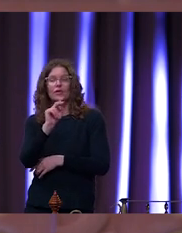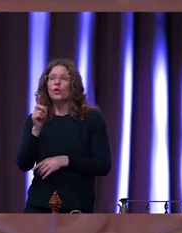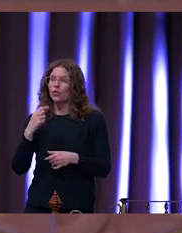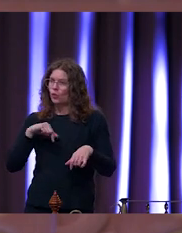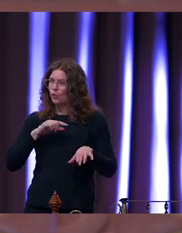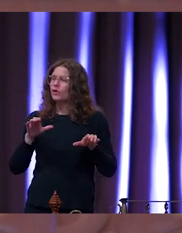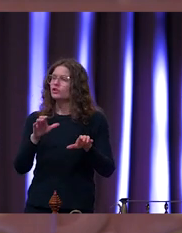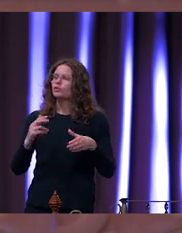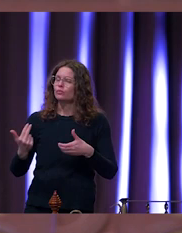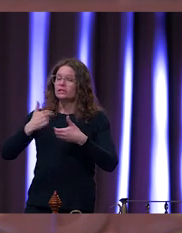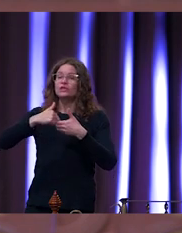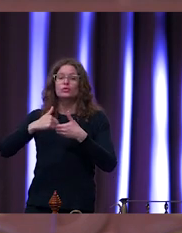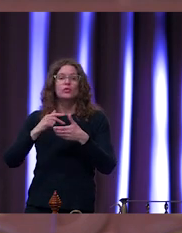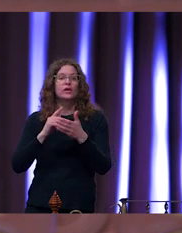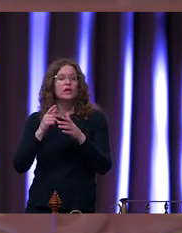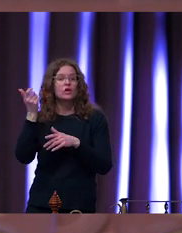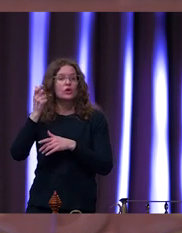grant making forever. That's just how